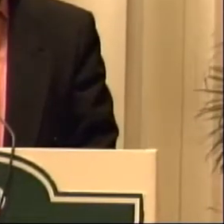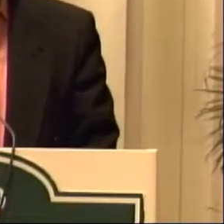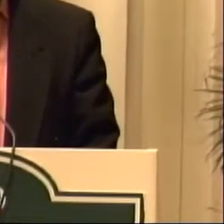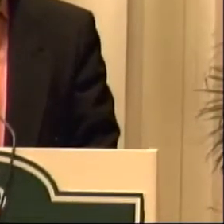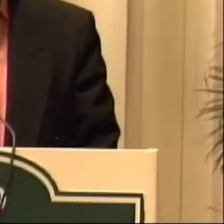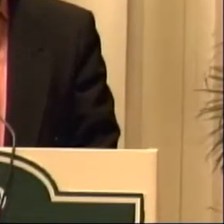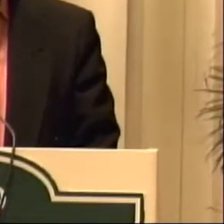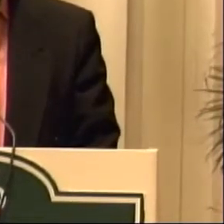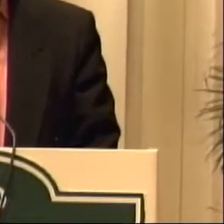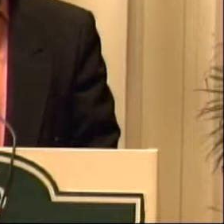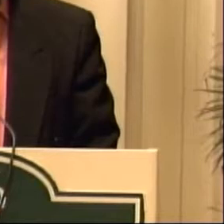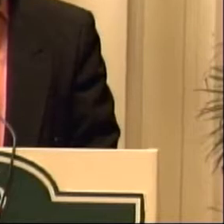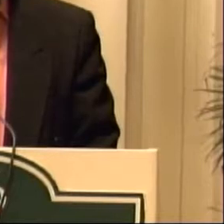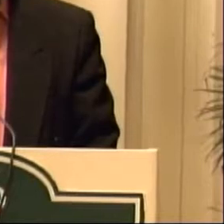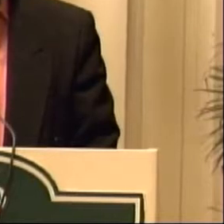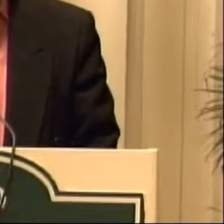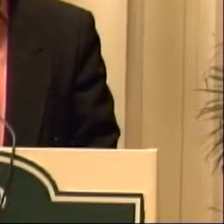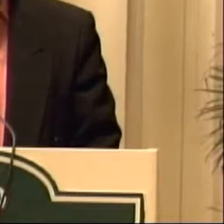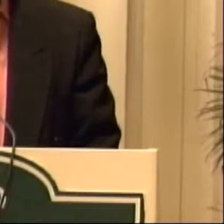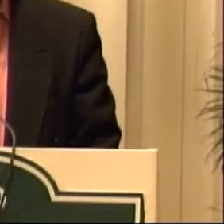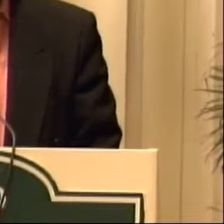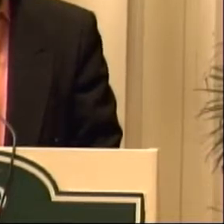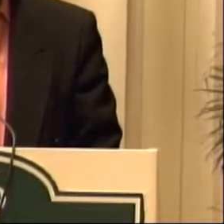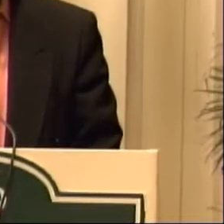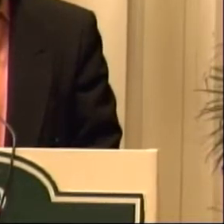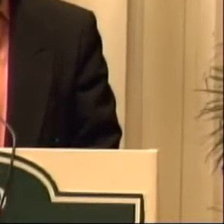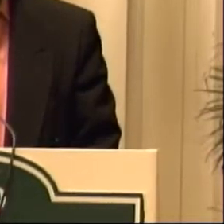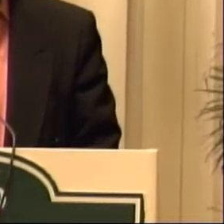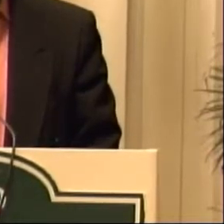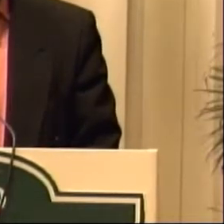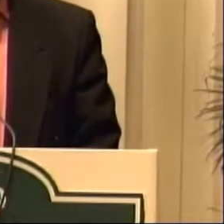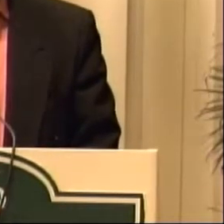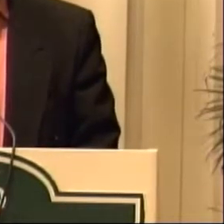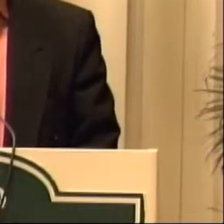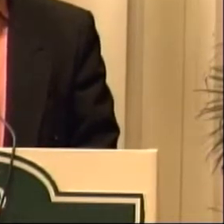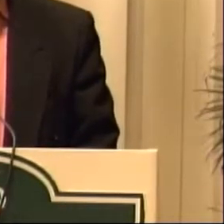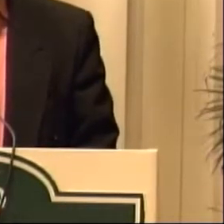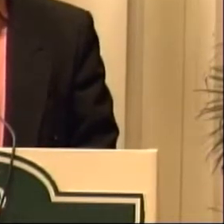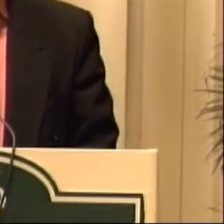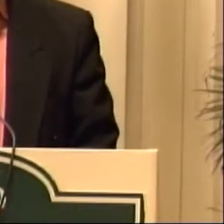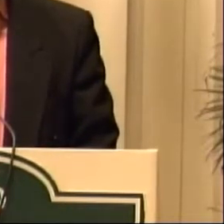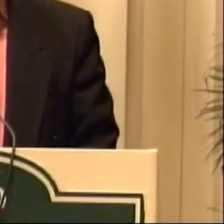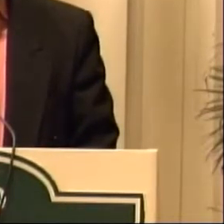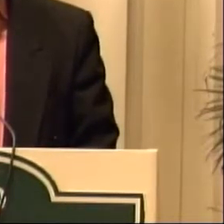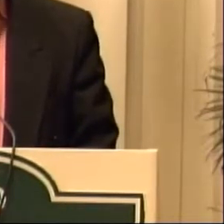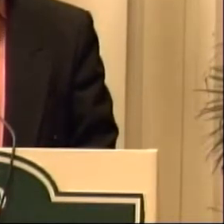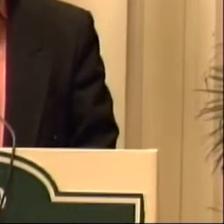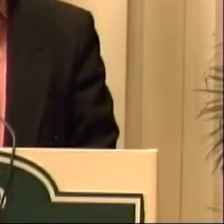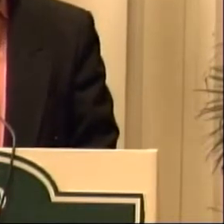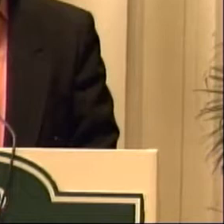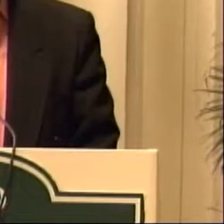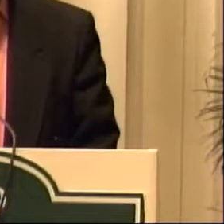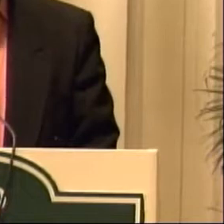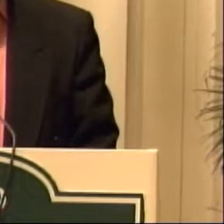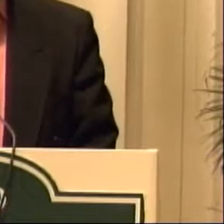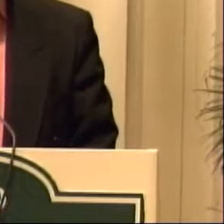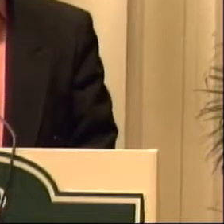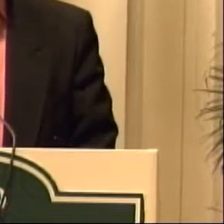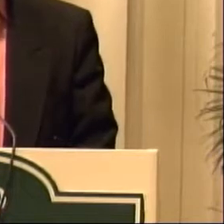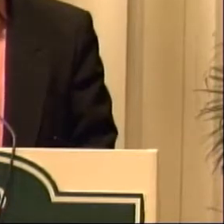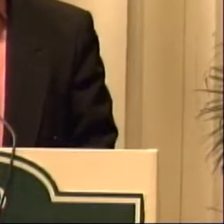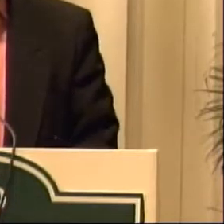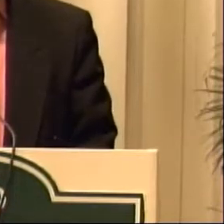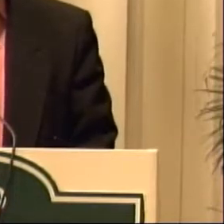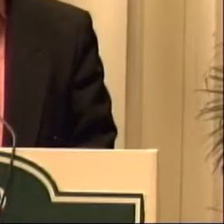of 2017, and I believe based on those statistics that we have about 1 or 2 injuries a day, and of course these